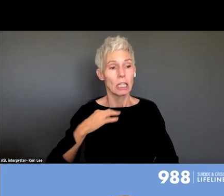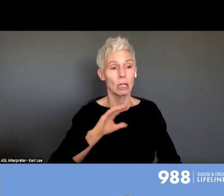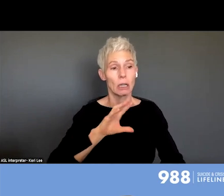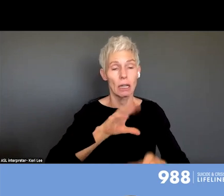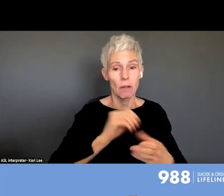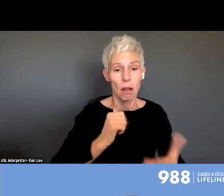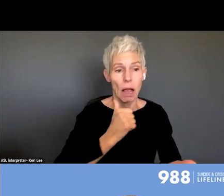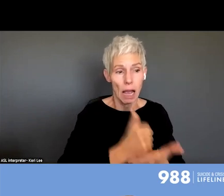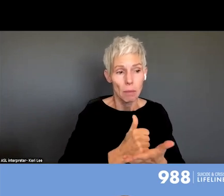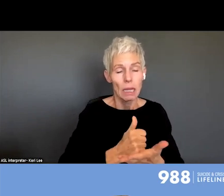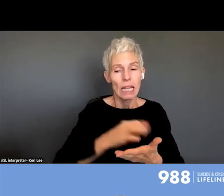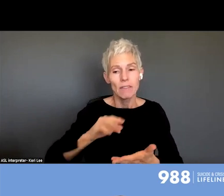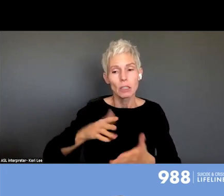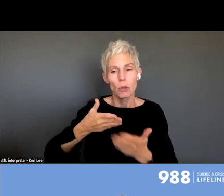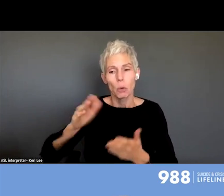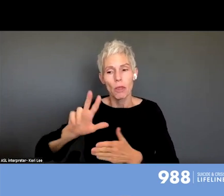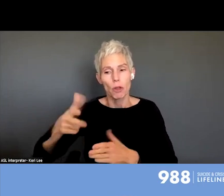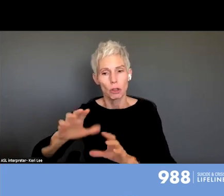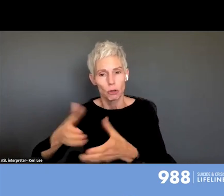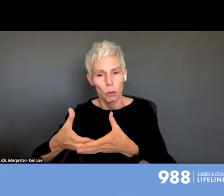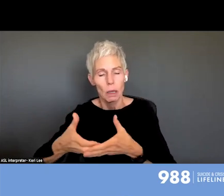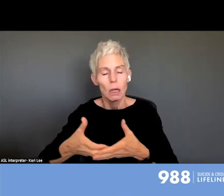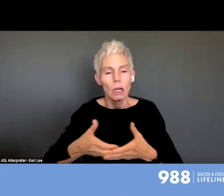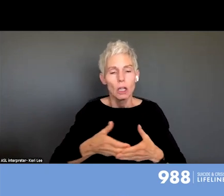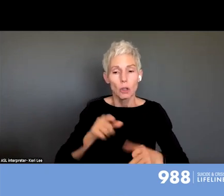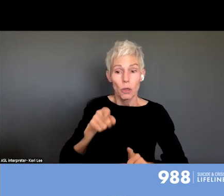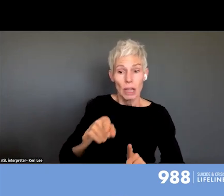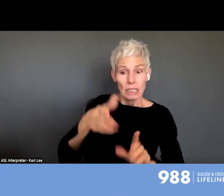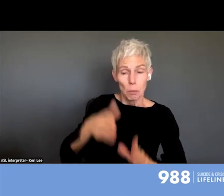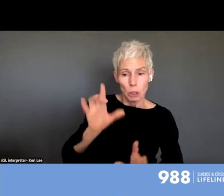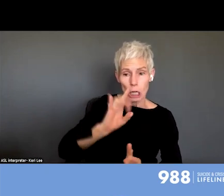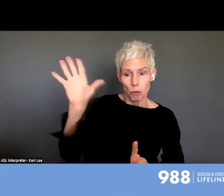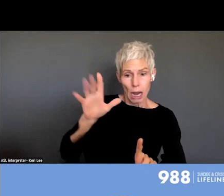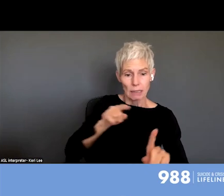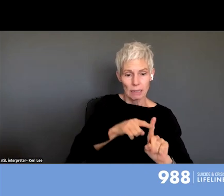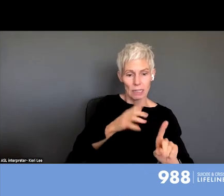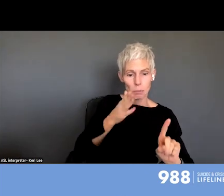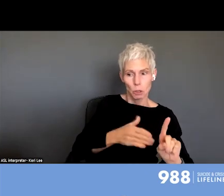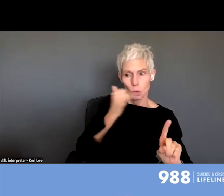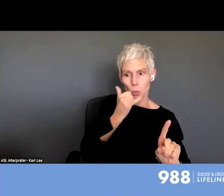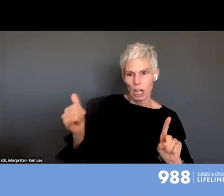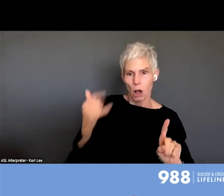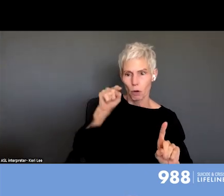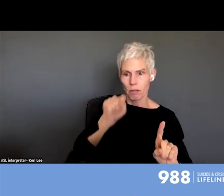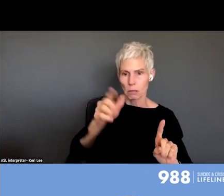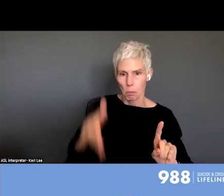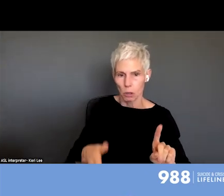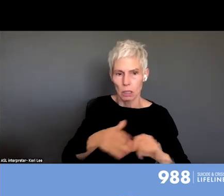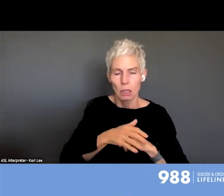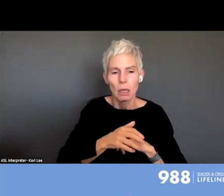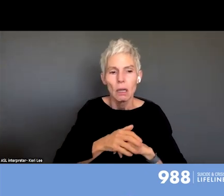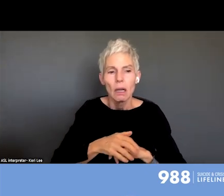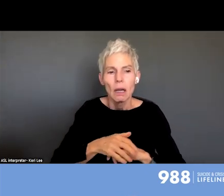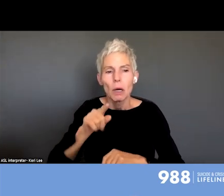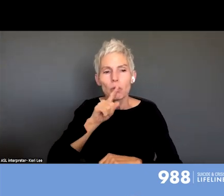via third party, so somebody calling on behalf of a person in crisis. And although the samples weren't significant for the state capacity building